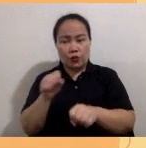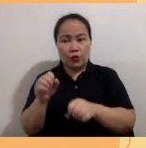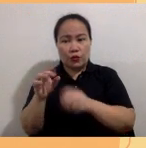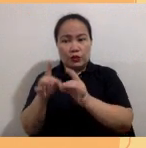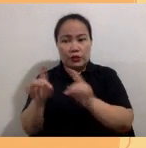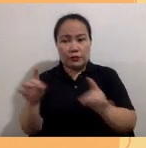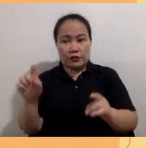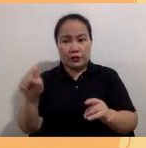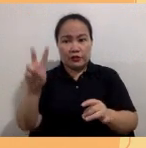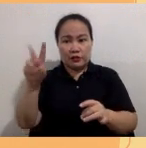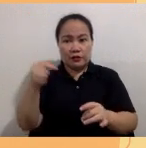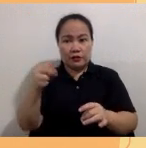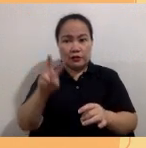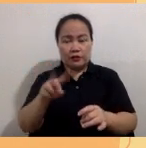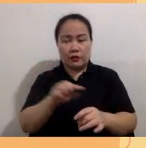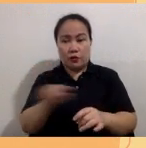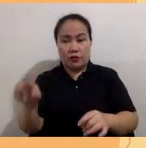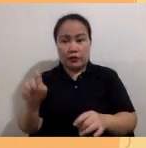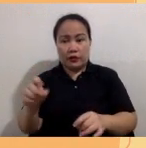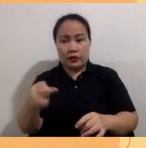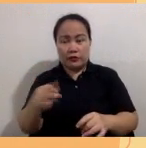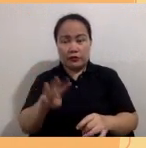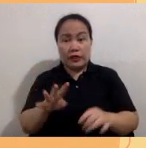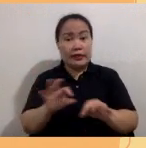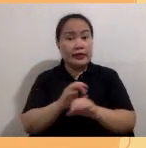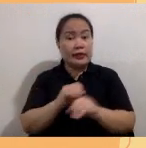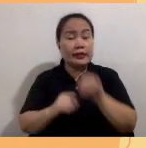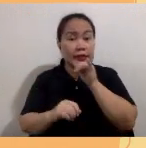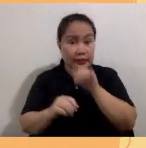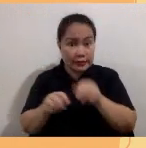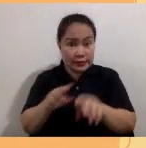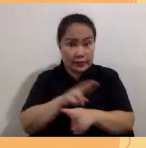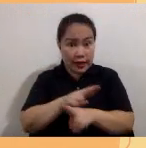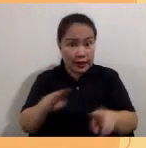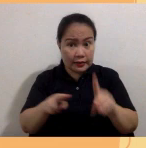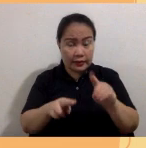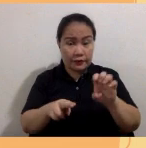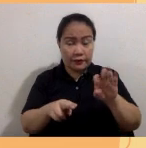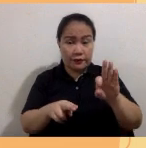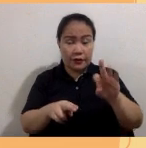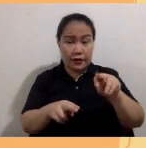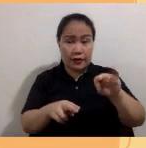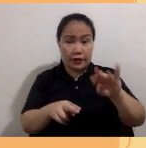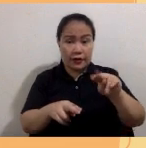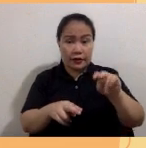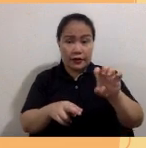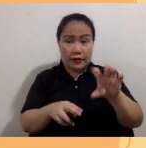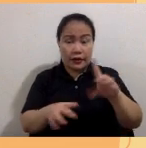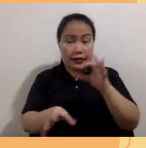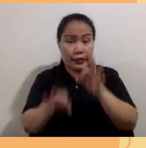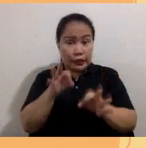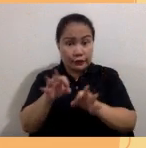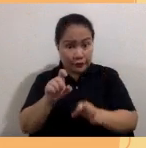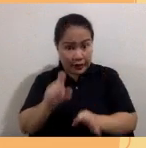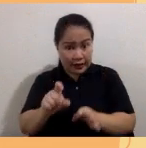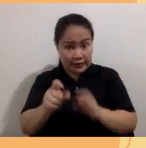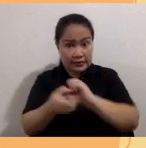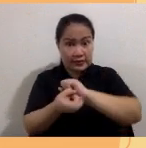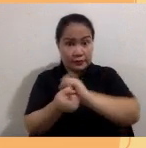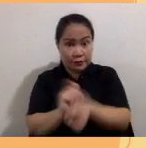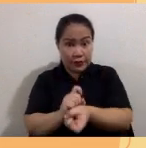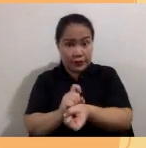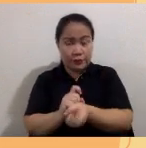4 is undefined if x is replaced by 4 because the denominator would